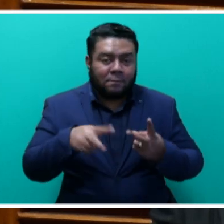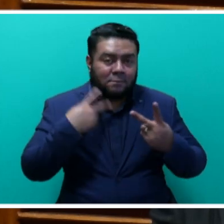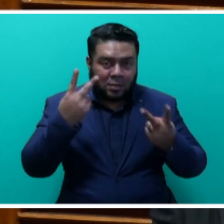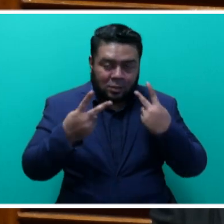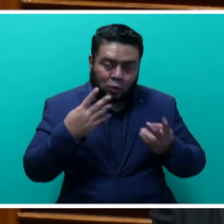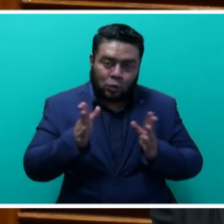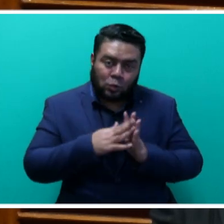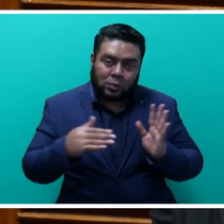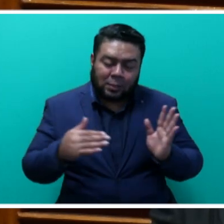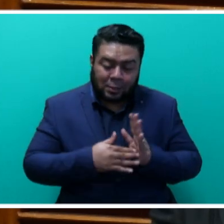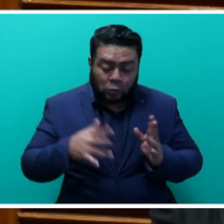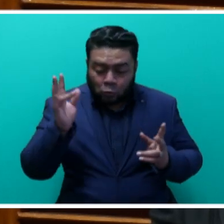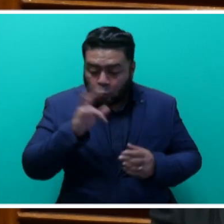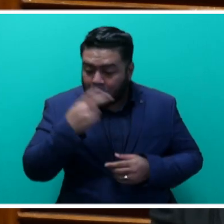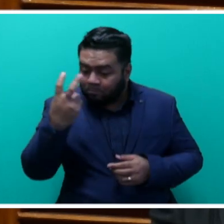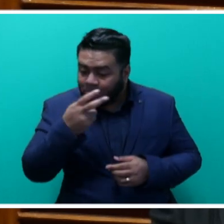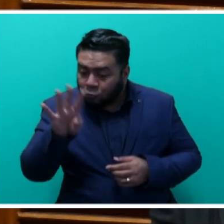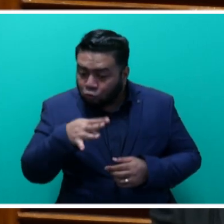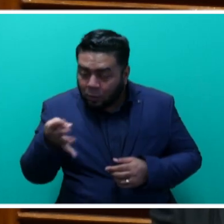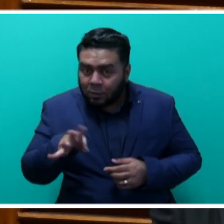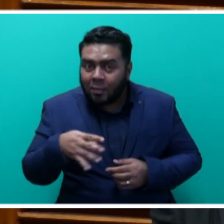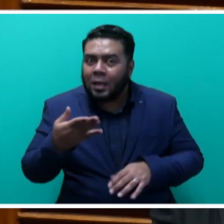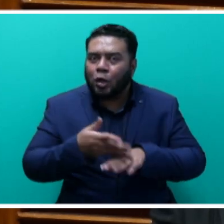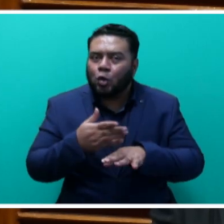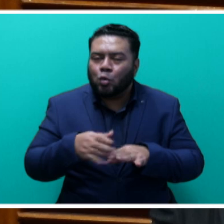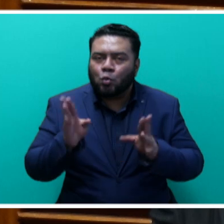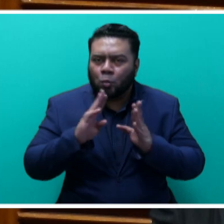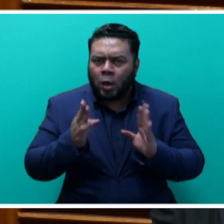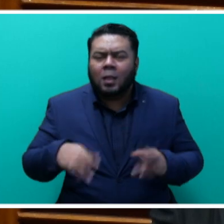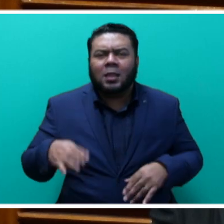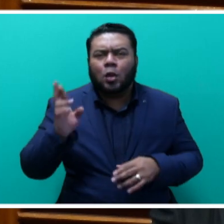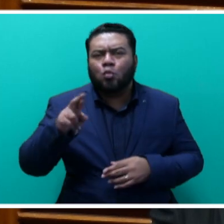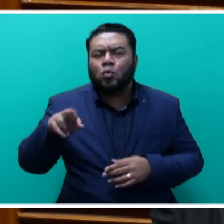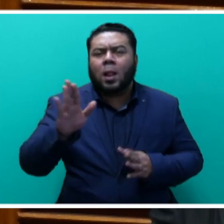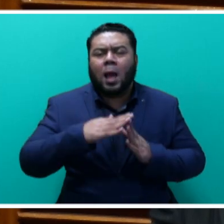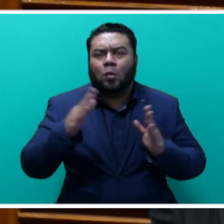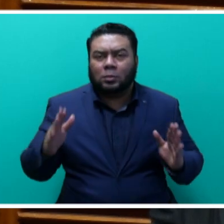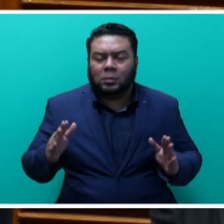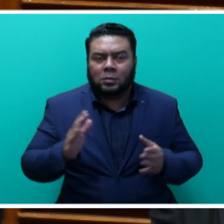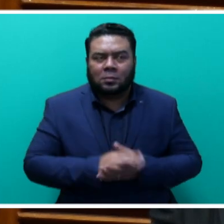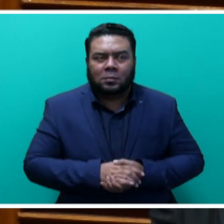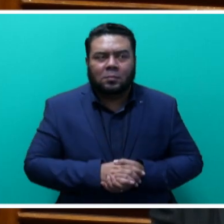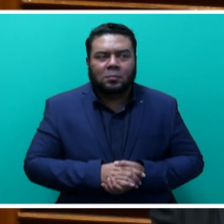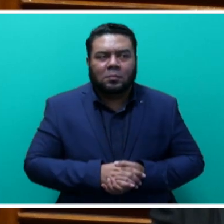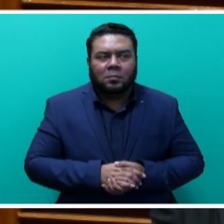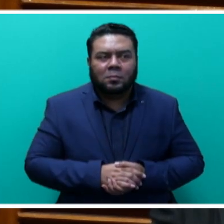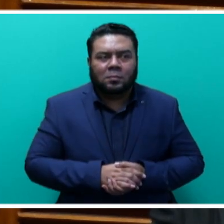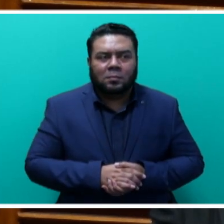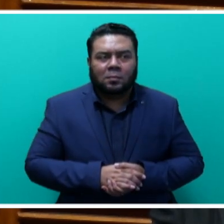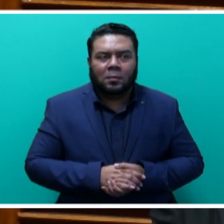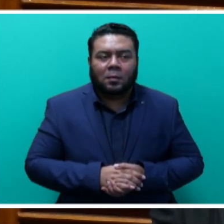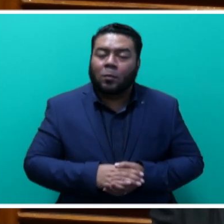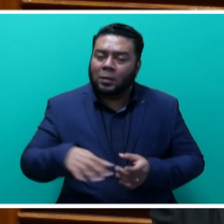Zealand to physically inspect some of the new models of designing rural housing that will not only improve our rural housing resiliency with